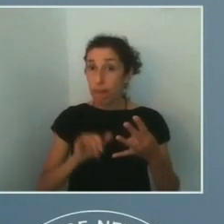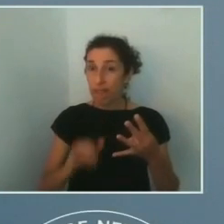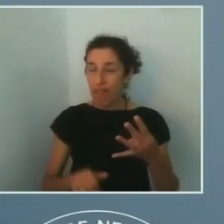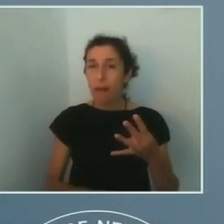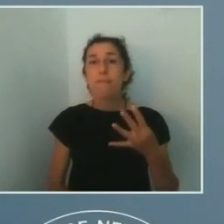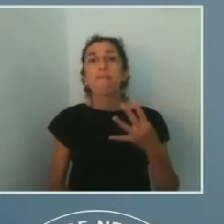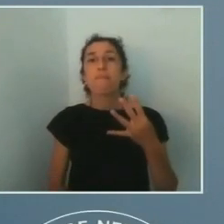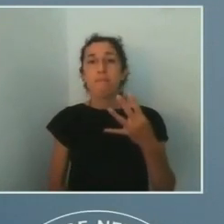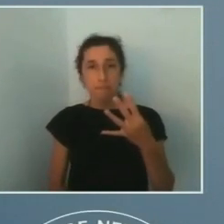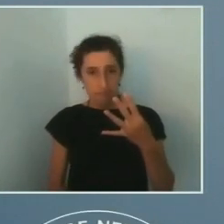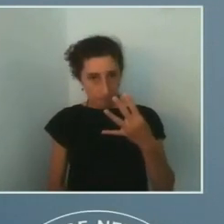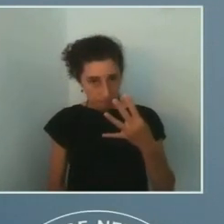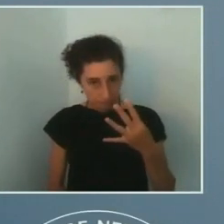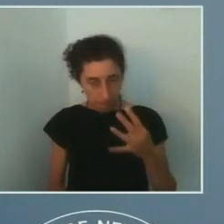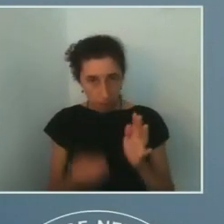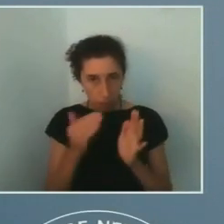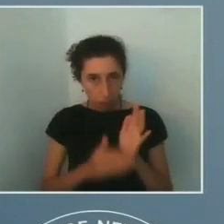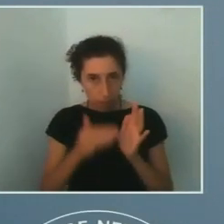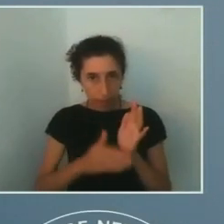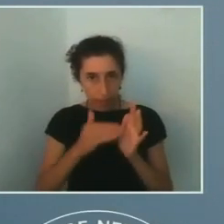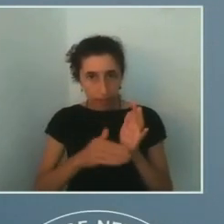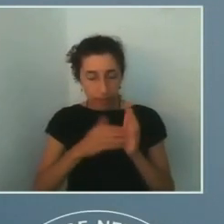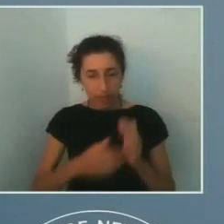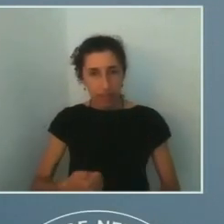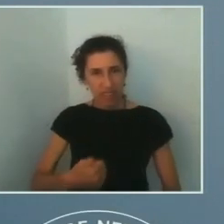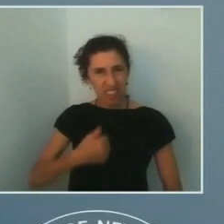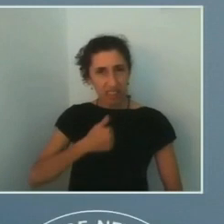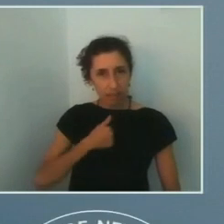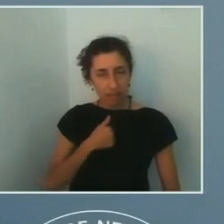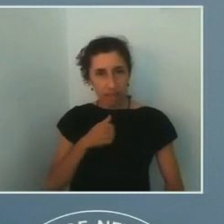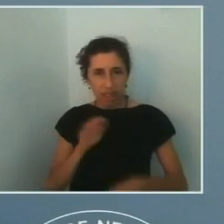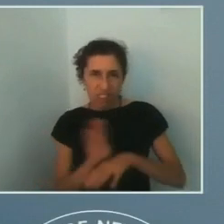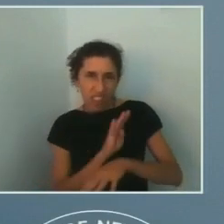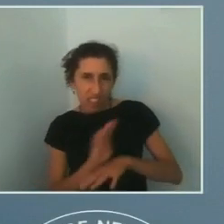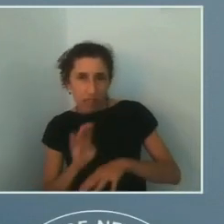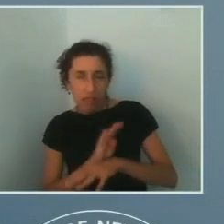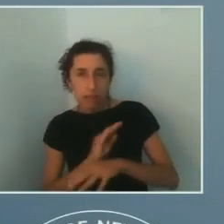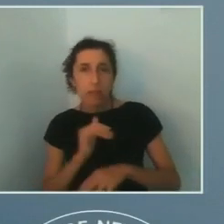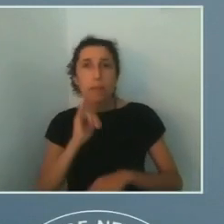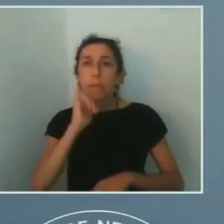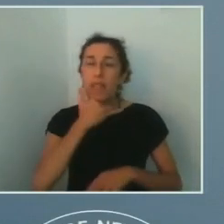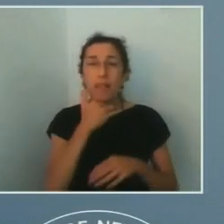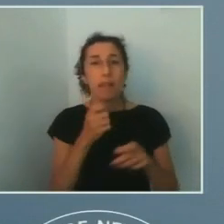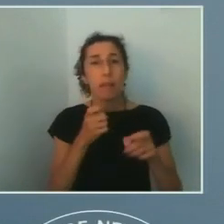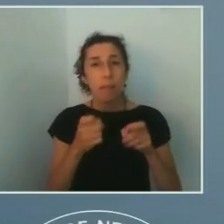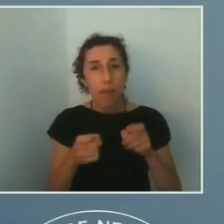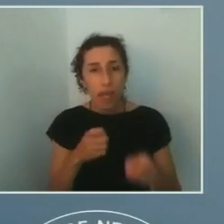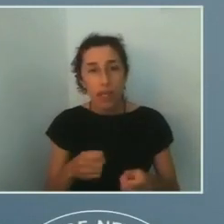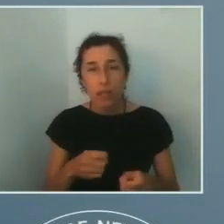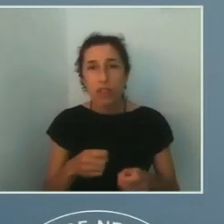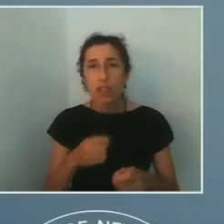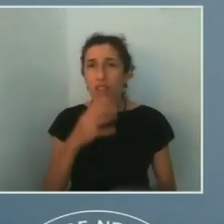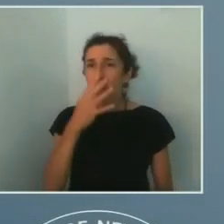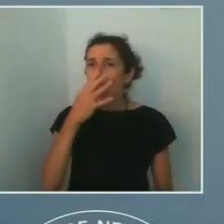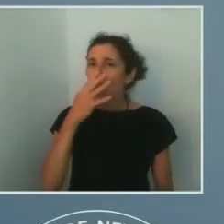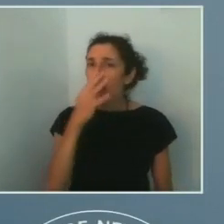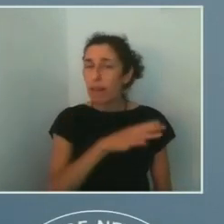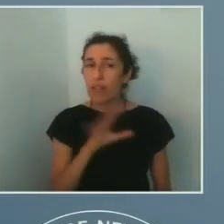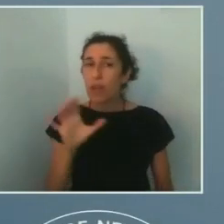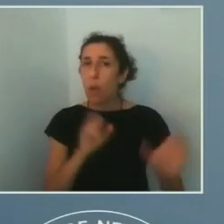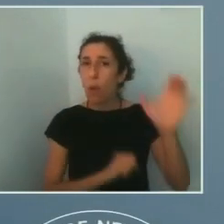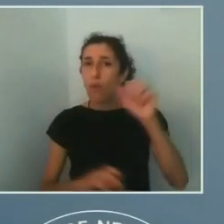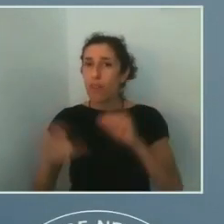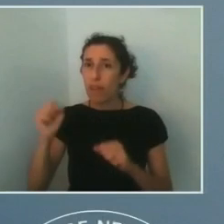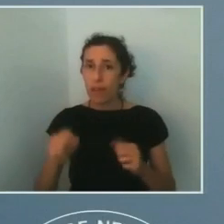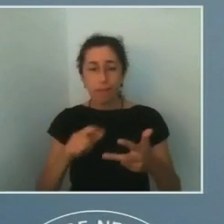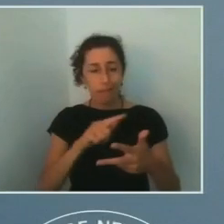recruited in somebody's, you know, effort to destroy a political opposition. That is absolutely 100% true, but it doesn't look like that's what's happening